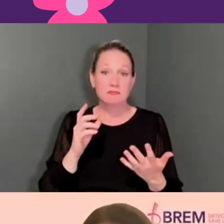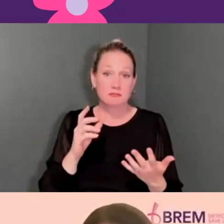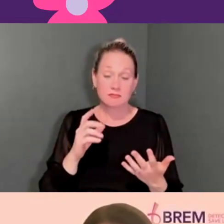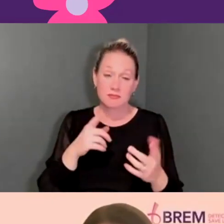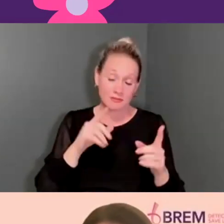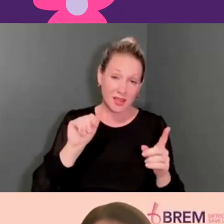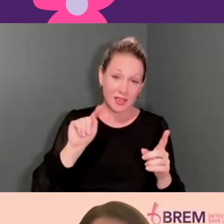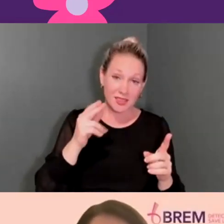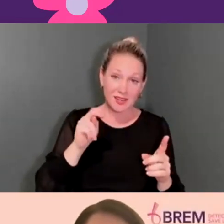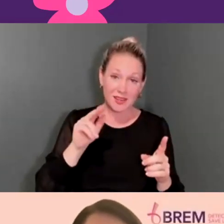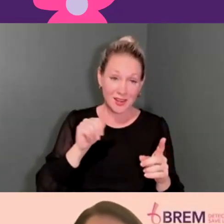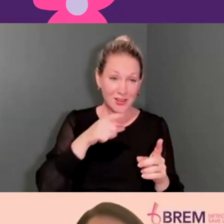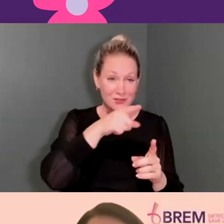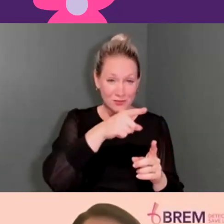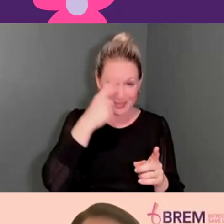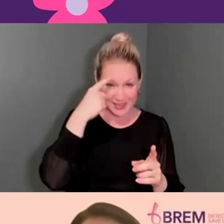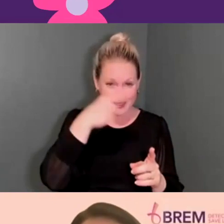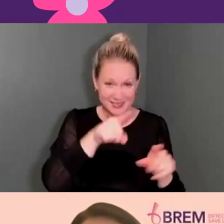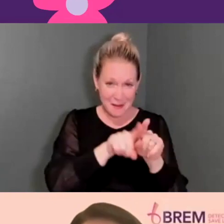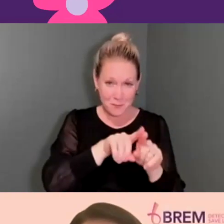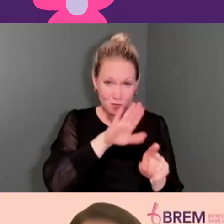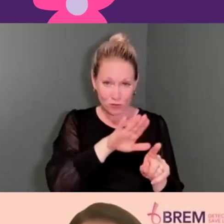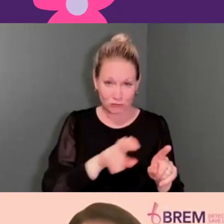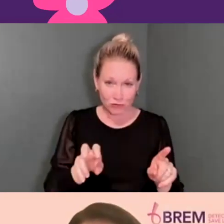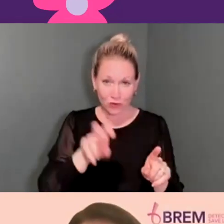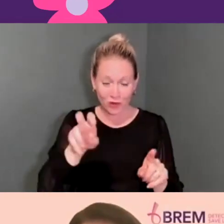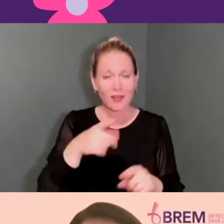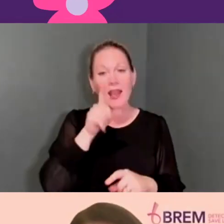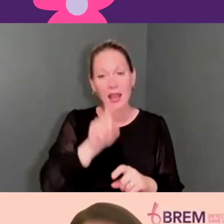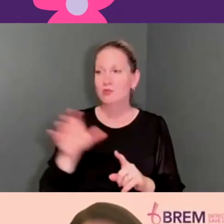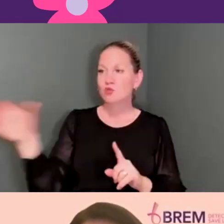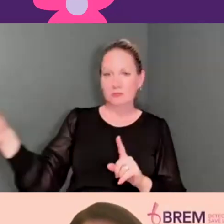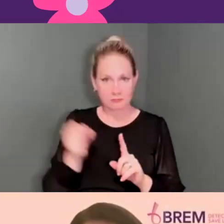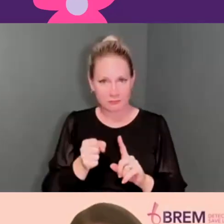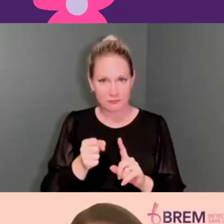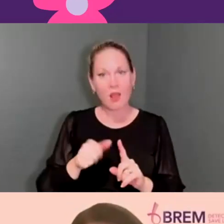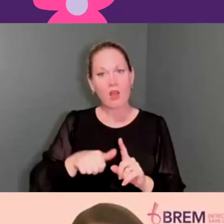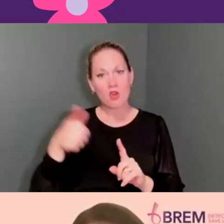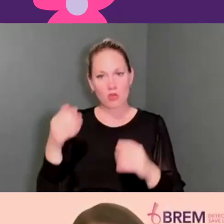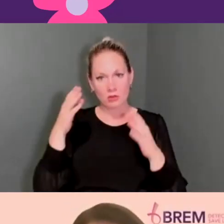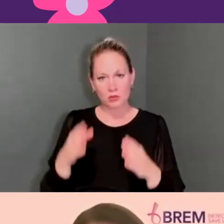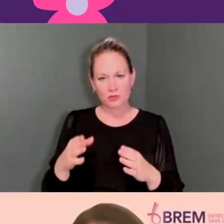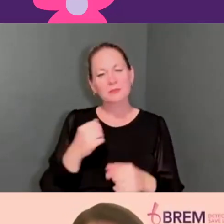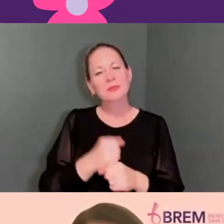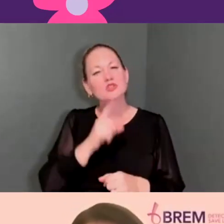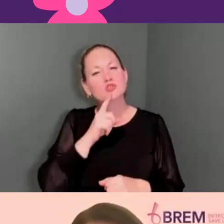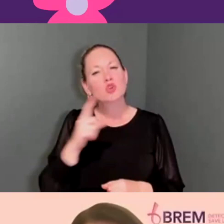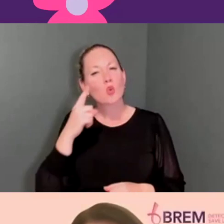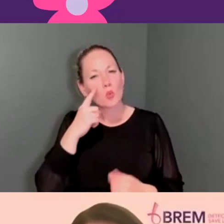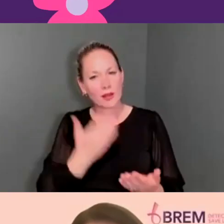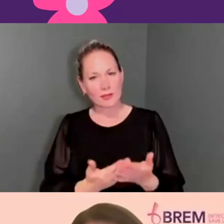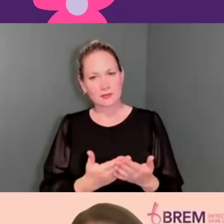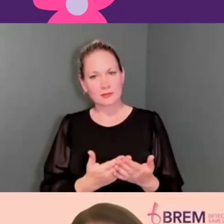this you might have done this at some point in your journey, but bring somebody else. Yes. Just to make sure that there's like a witness and